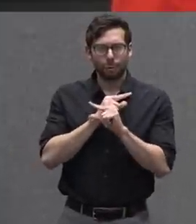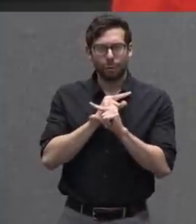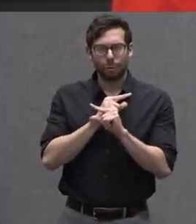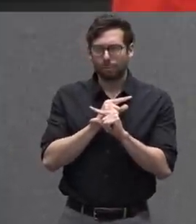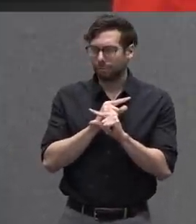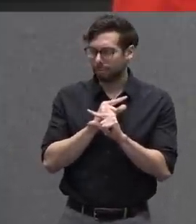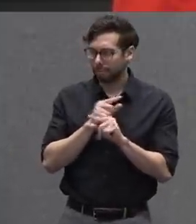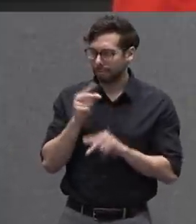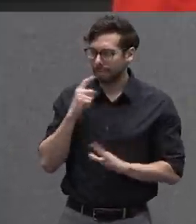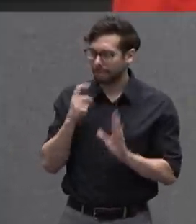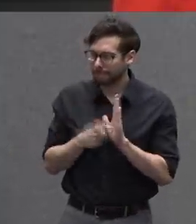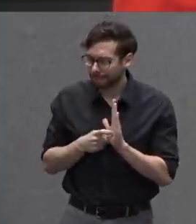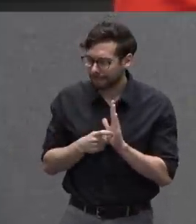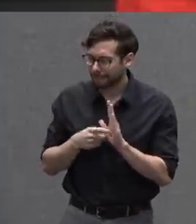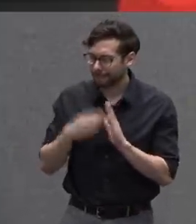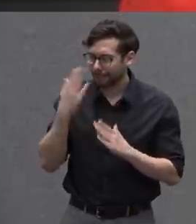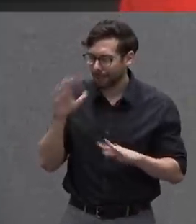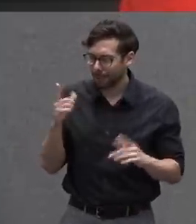run.